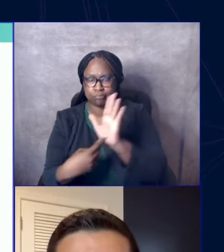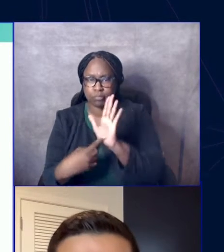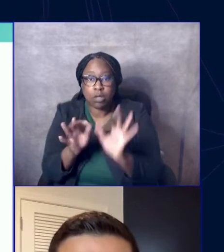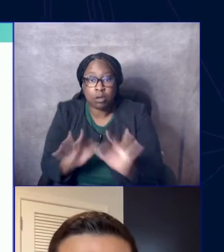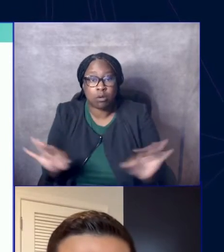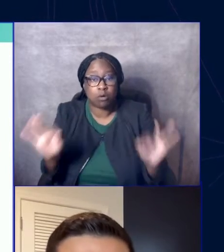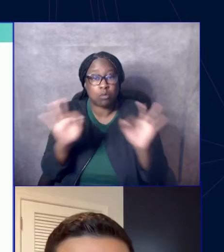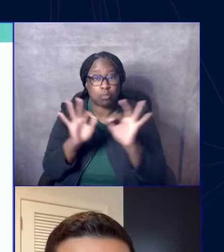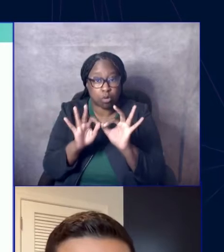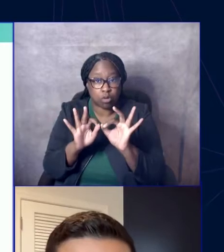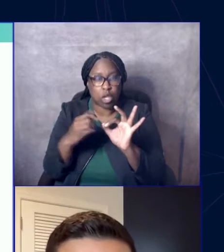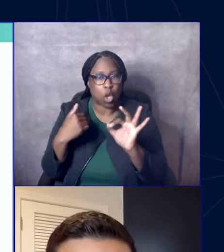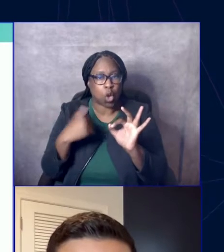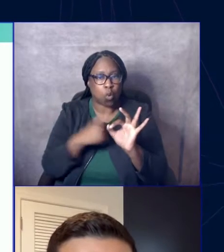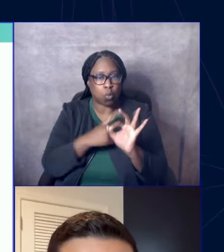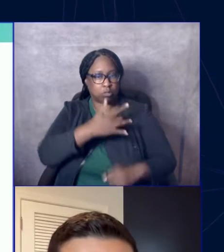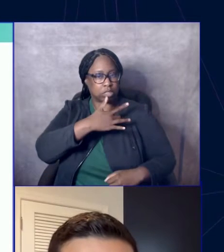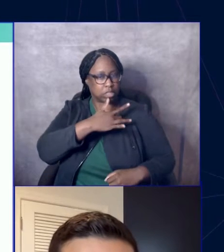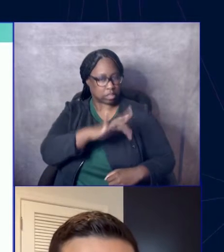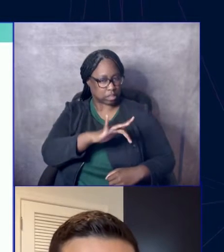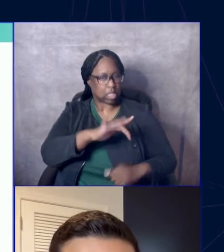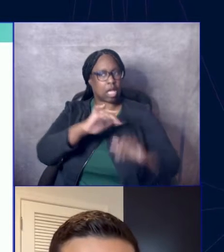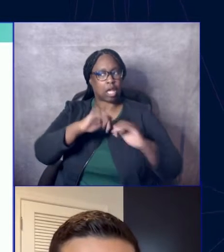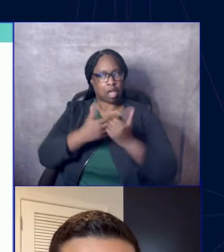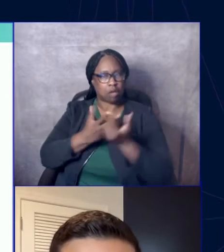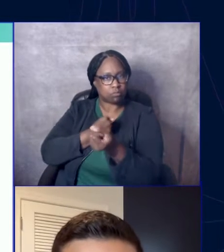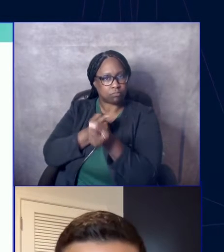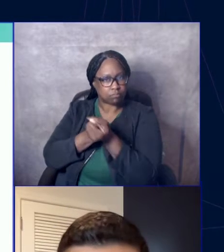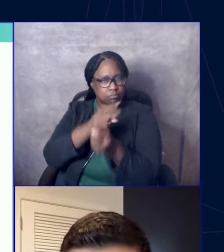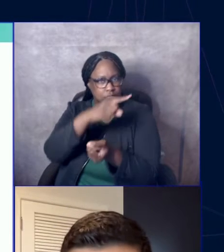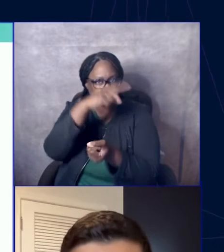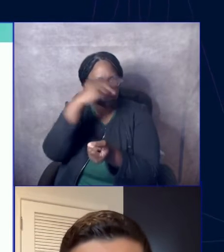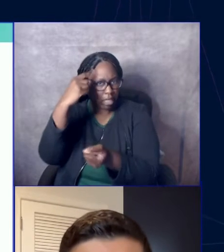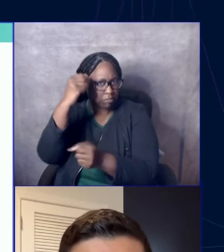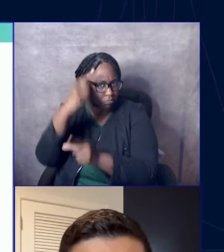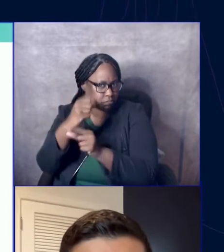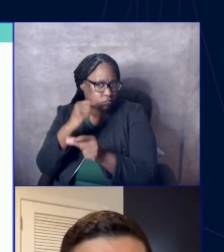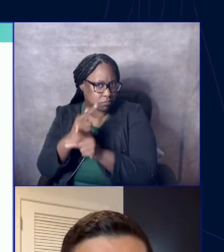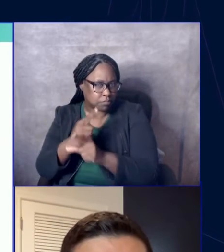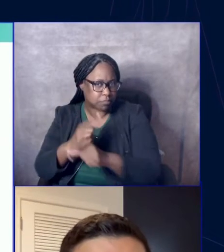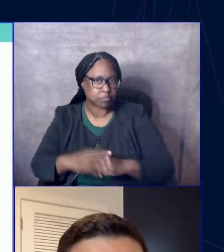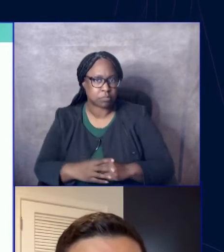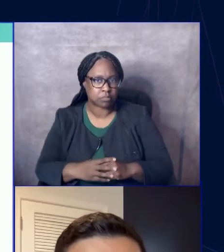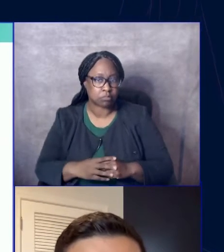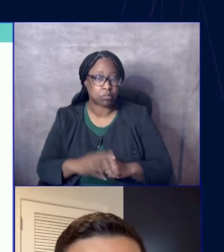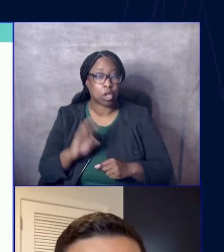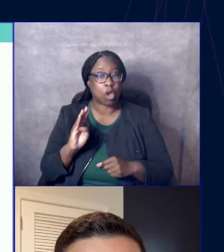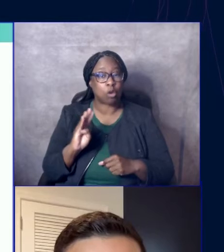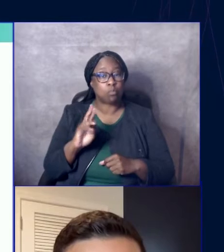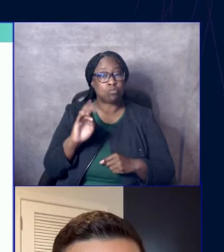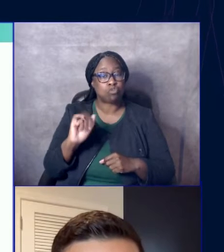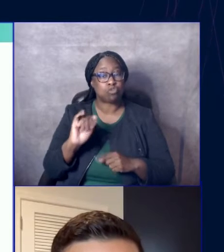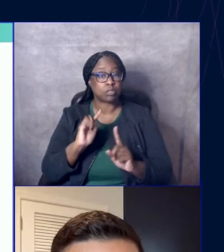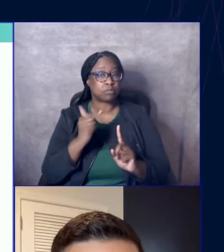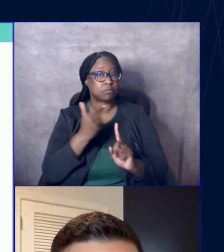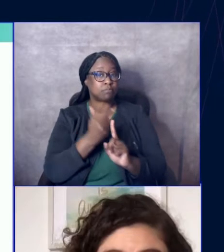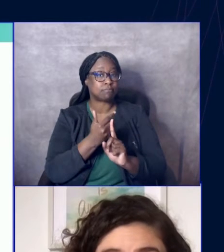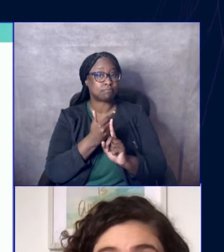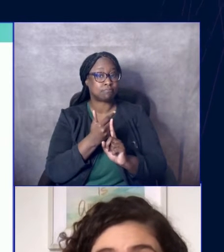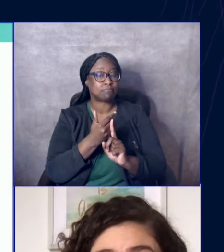being thoughtful about how we were showing up for our Black siblings. And so, Bruna, I'm going to let you walk us through our key